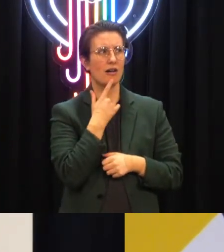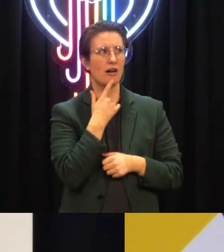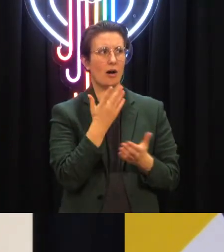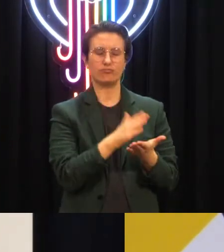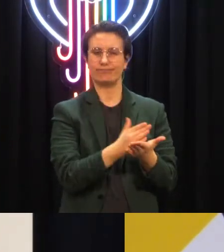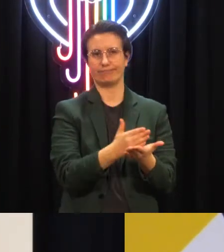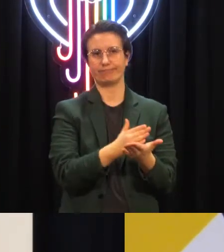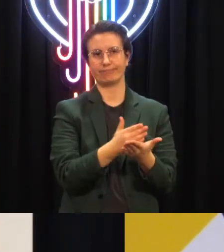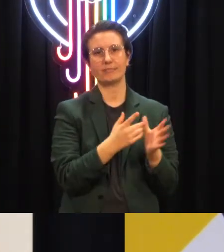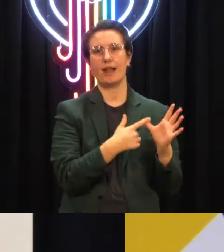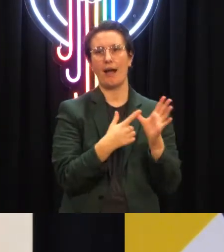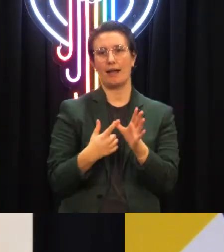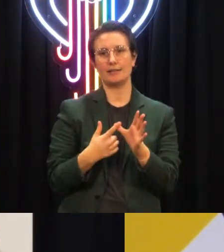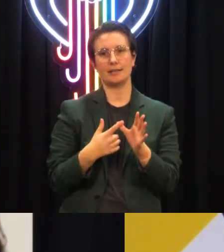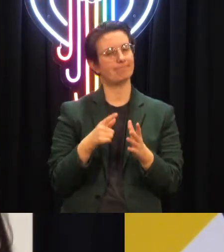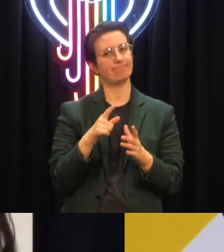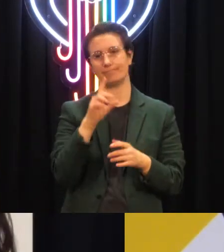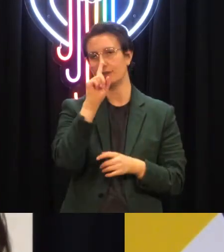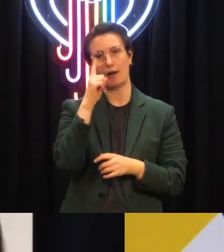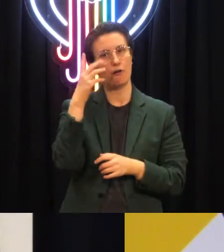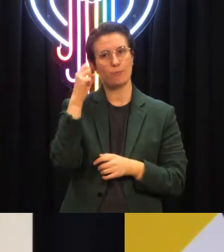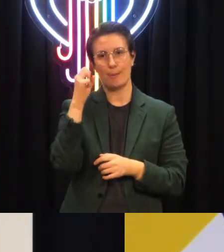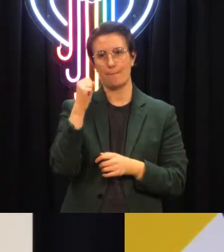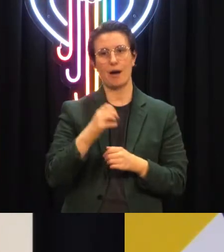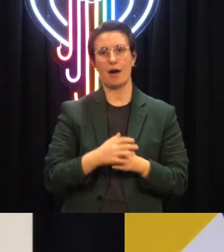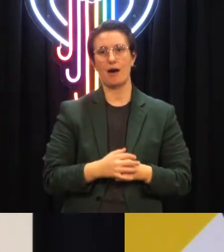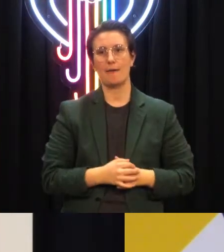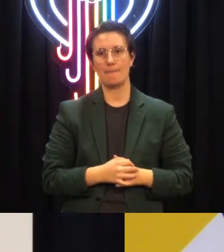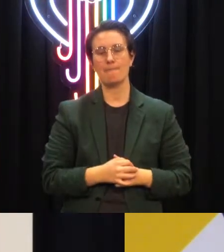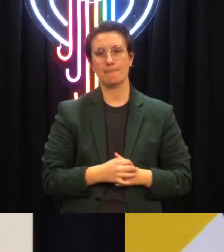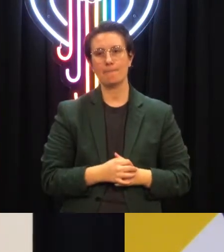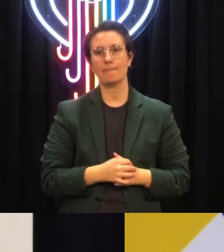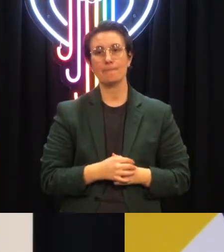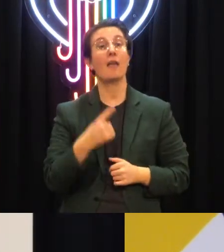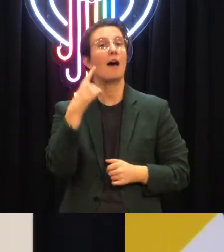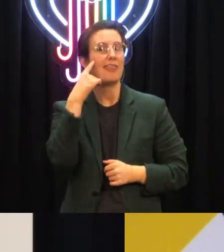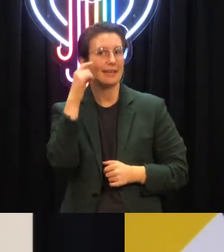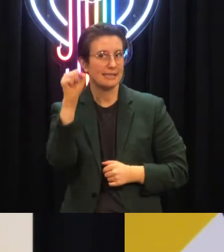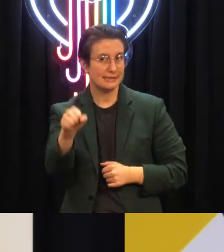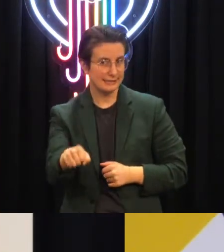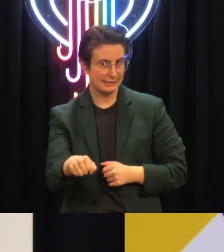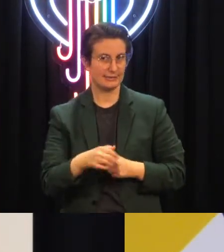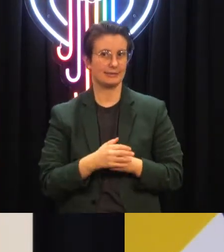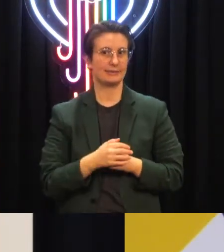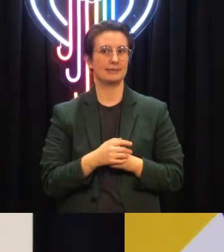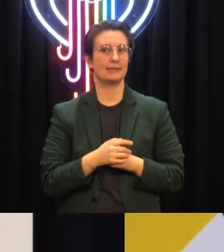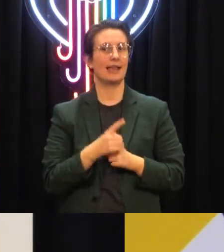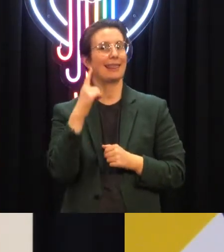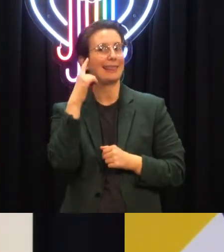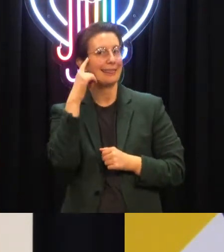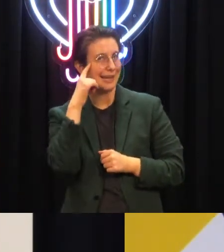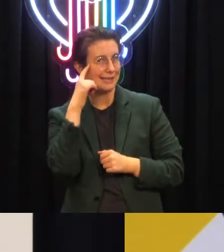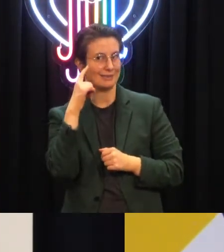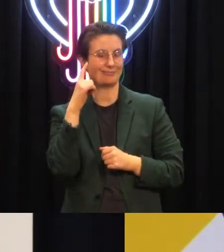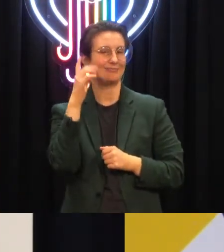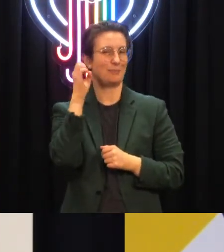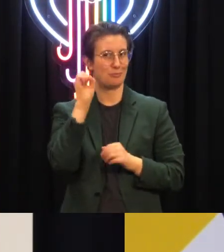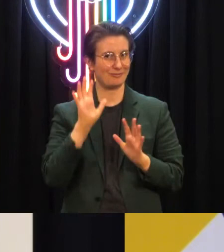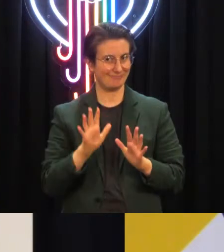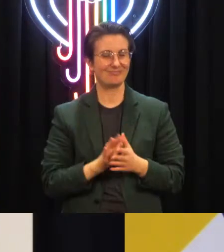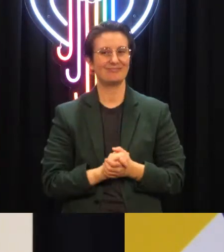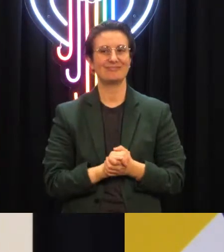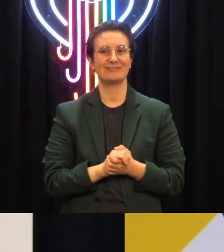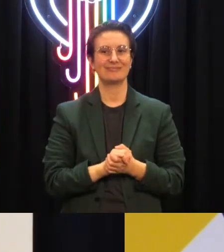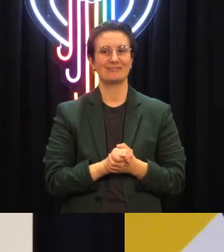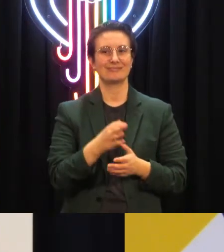I can't recall, Yeah. actually. I'm sorry. I believe so. From memory. And why did the